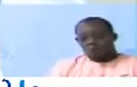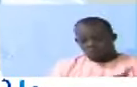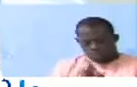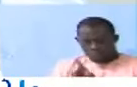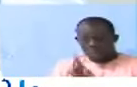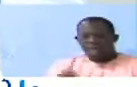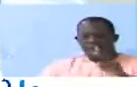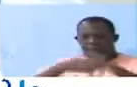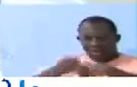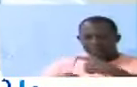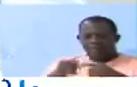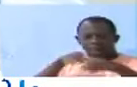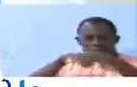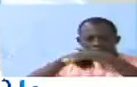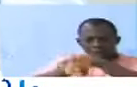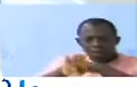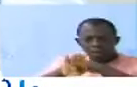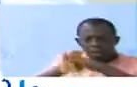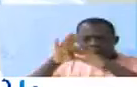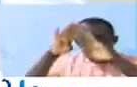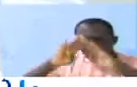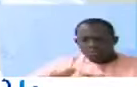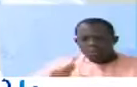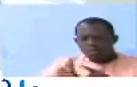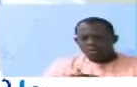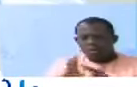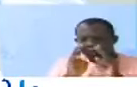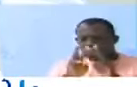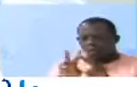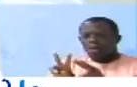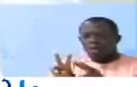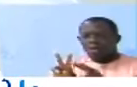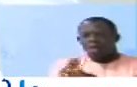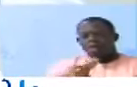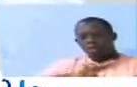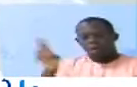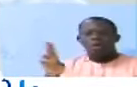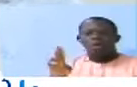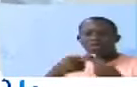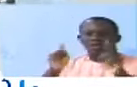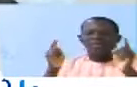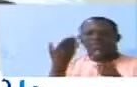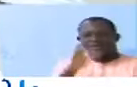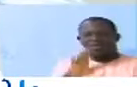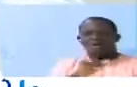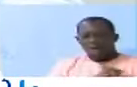Then after being inside, then we realized that no, this is different from our mission.